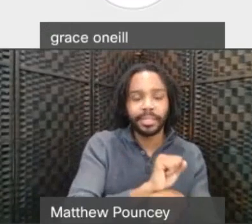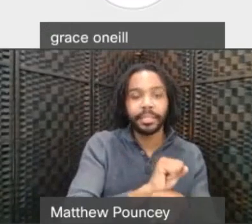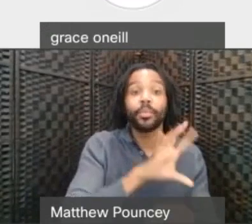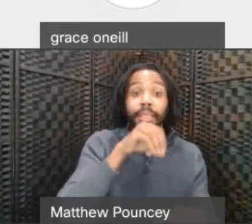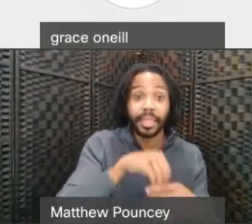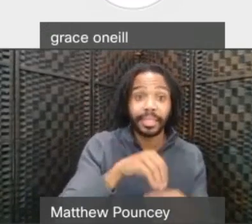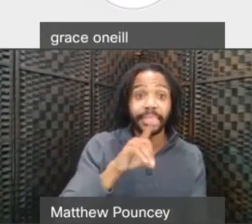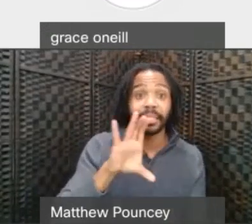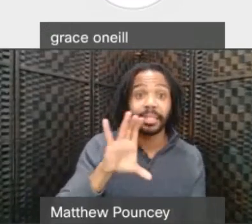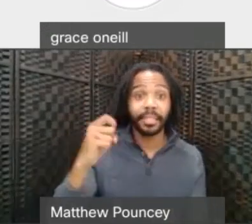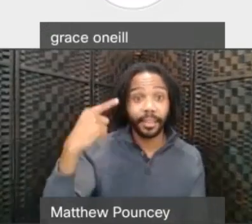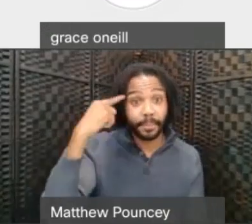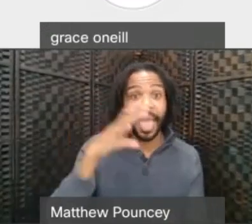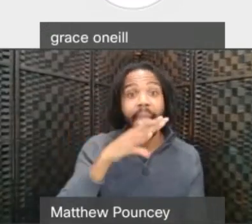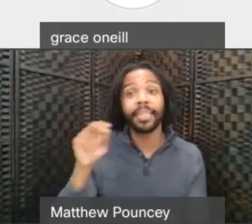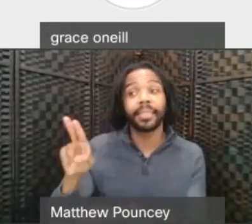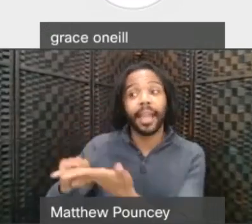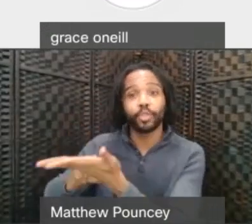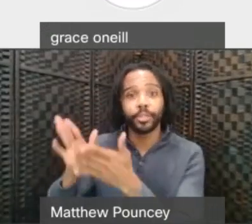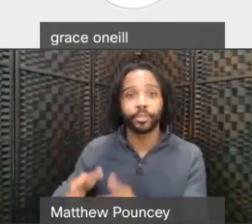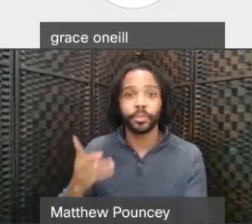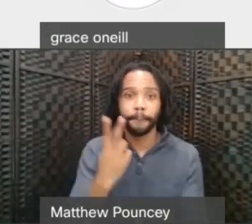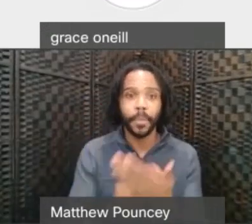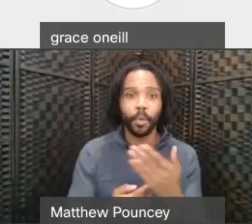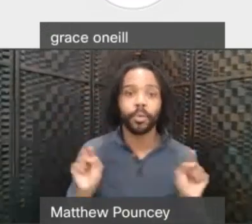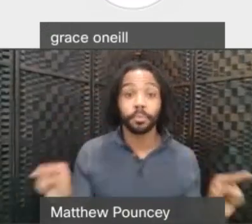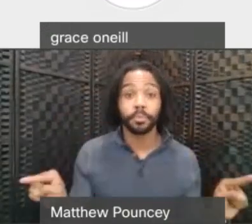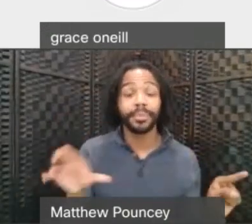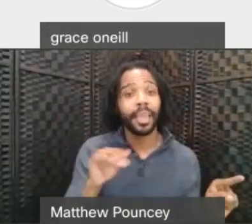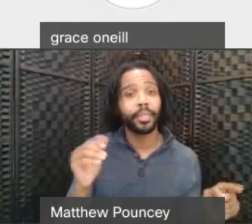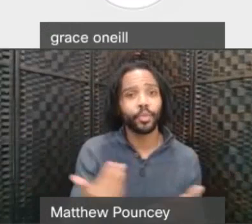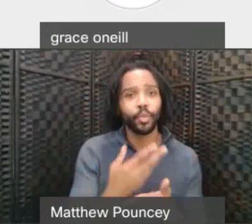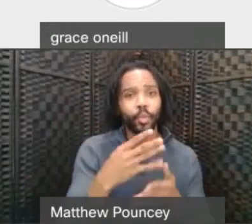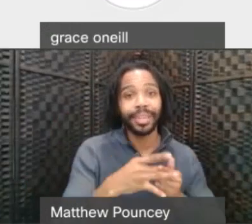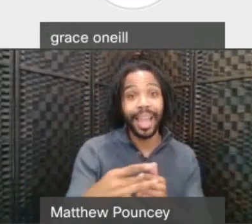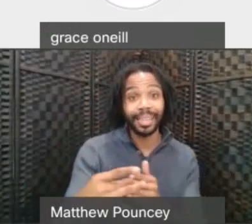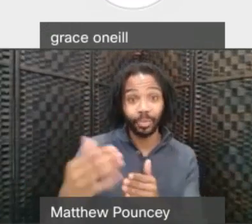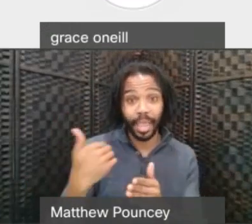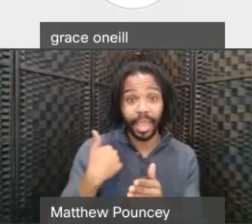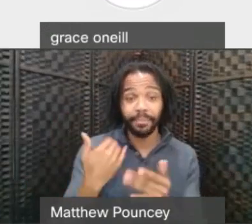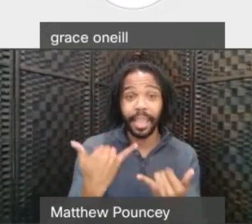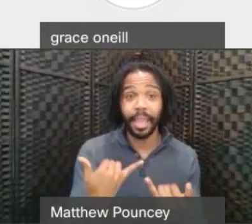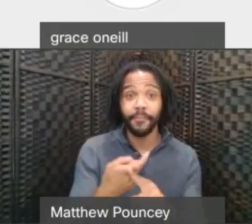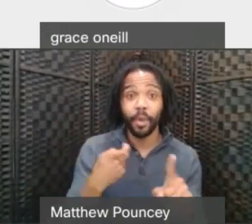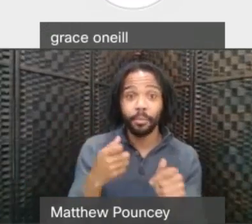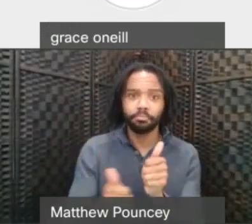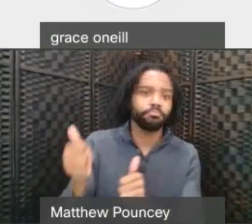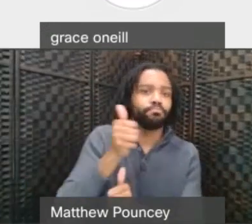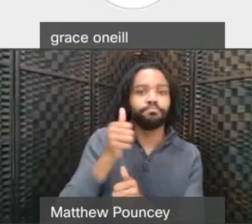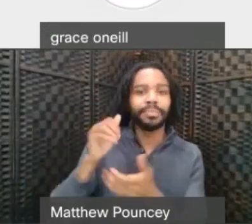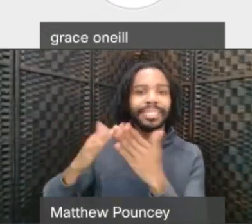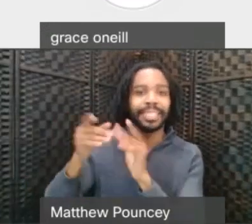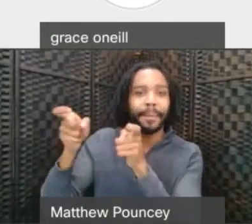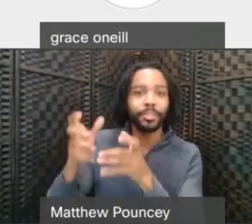and contractors. And the guidance that we had received from the city administrator following